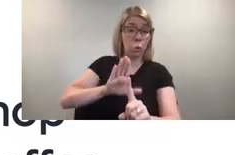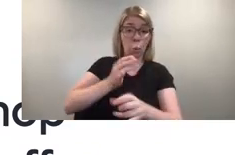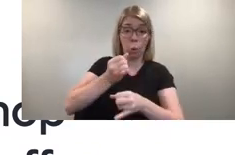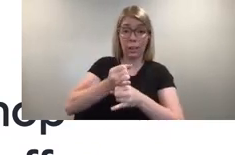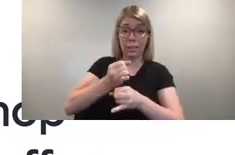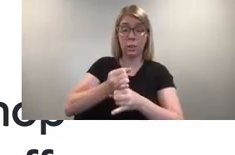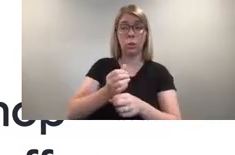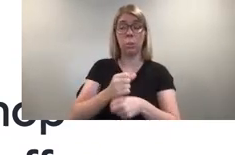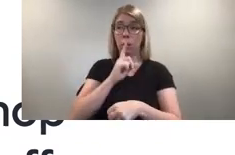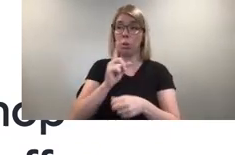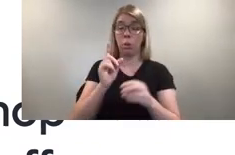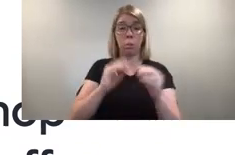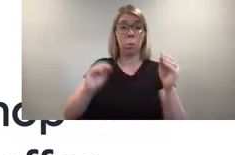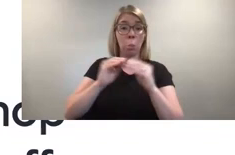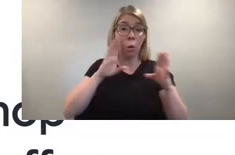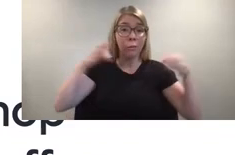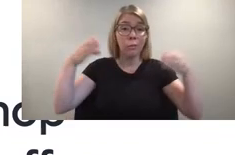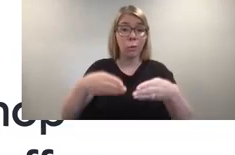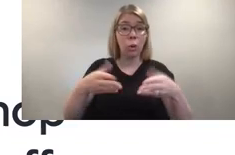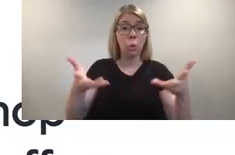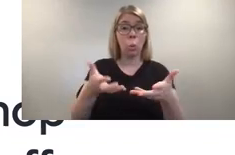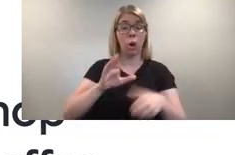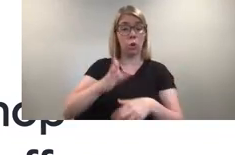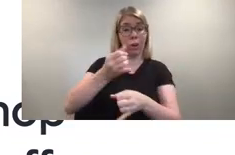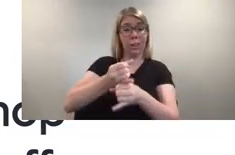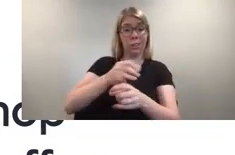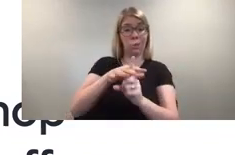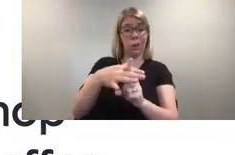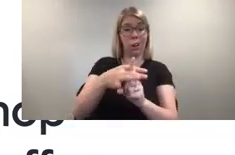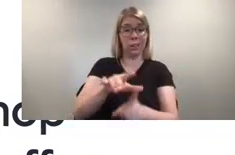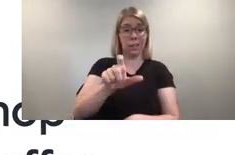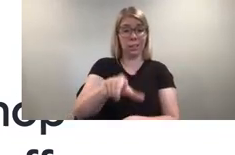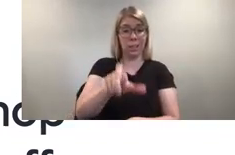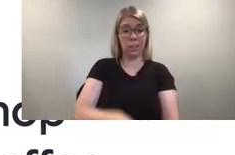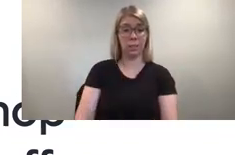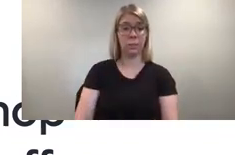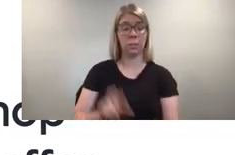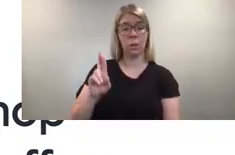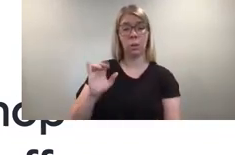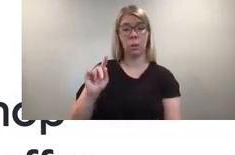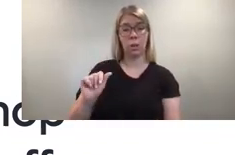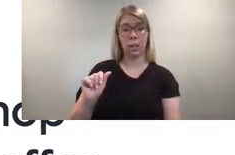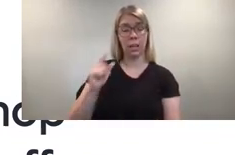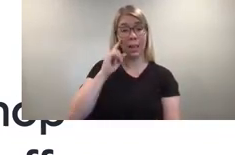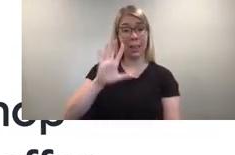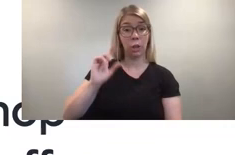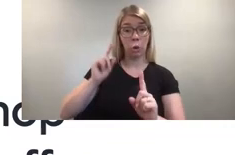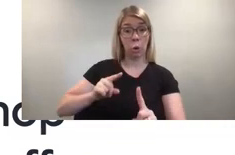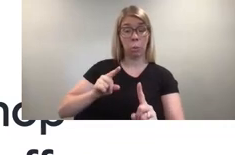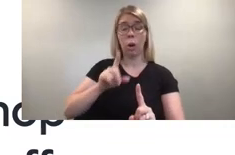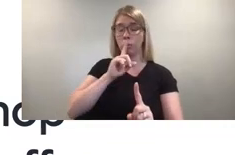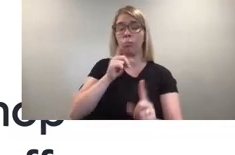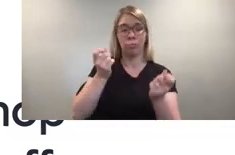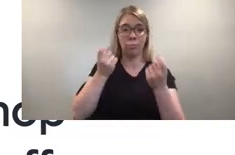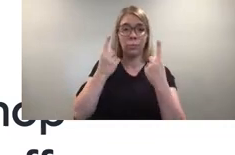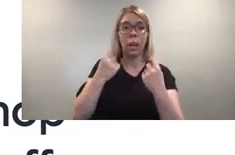it more focused on what you need for your institutional context. Rita, I think your point is so well taken.